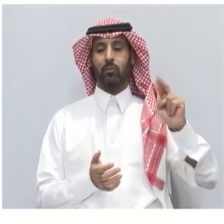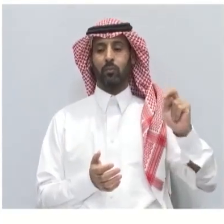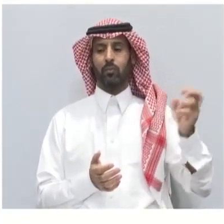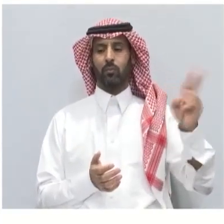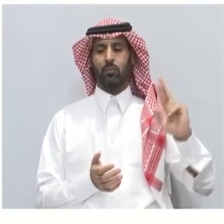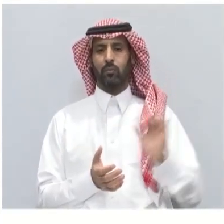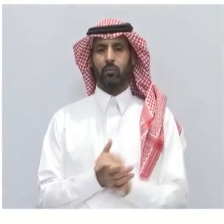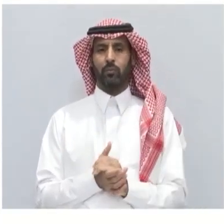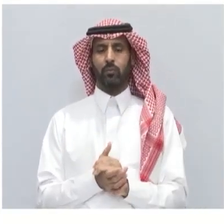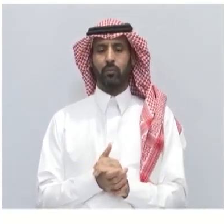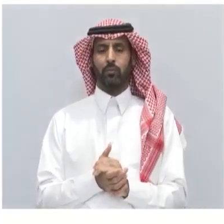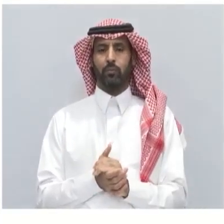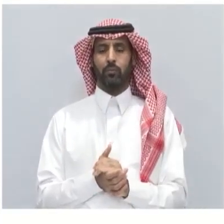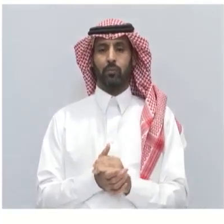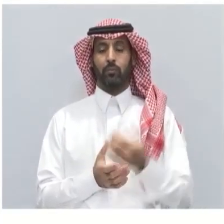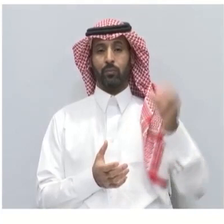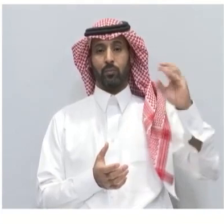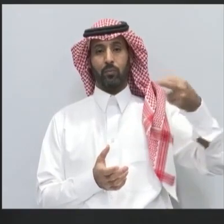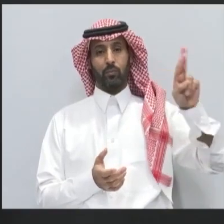C-R-N-R. Corner,